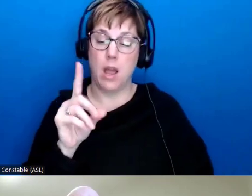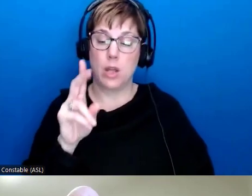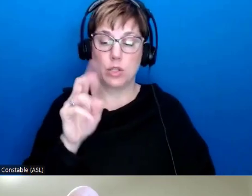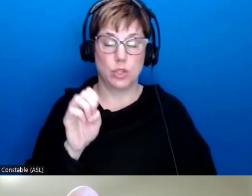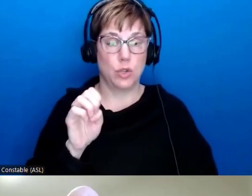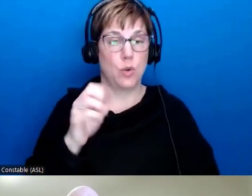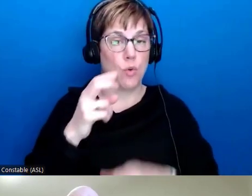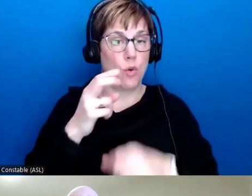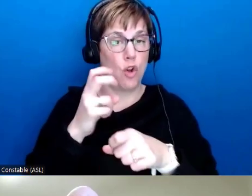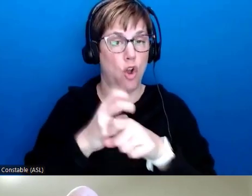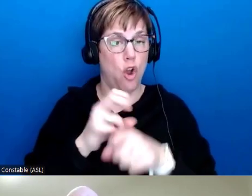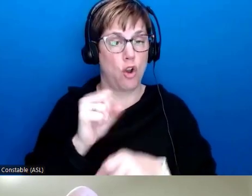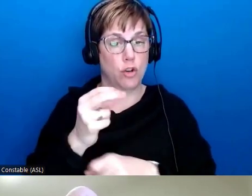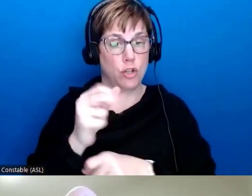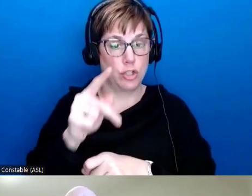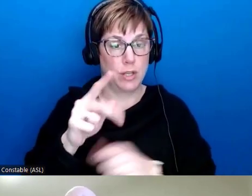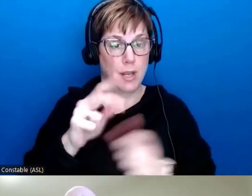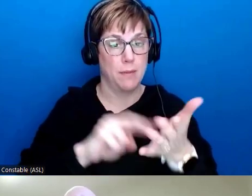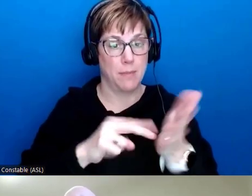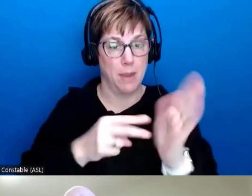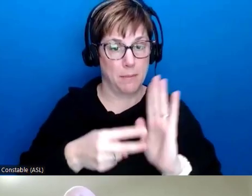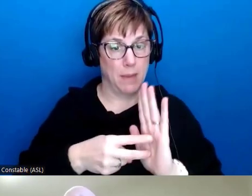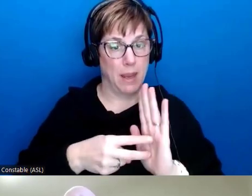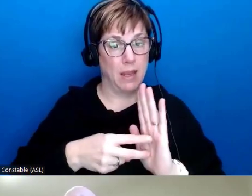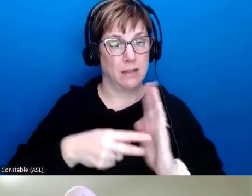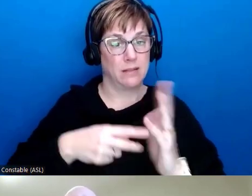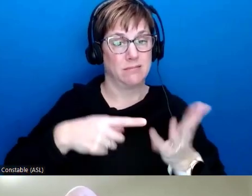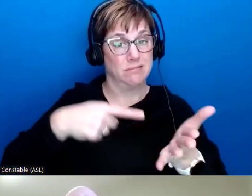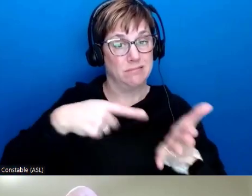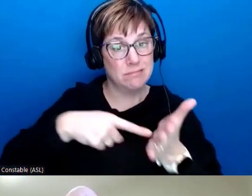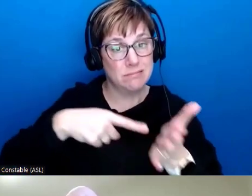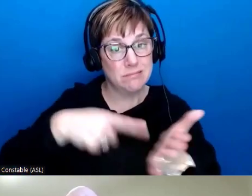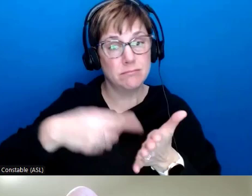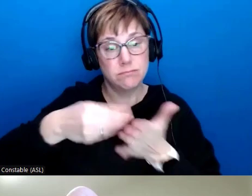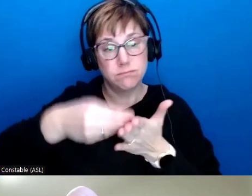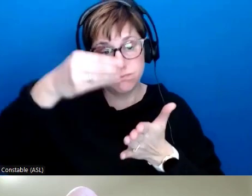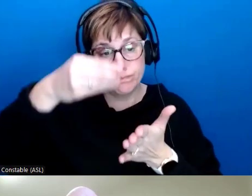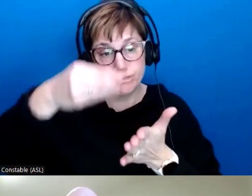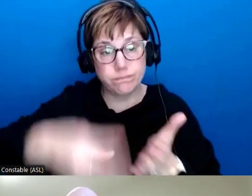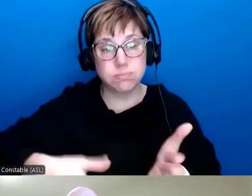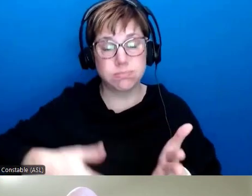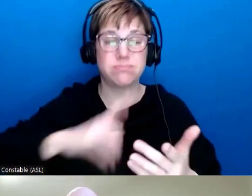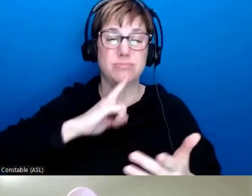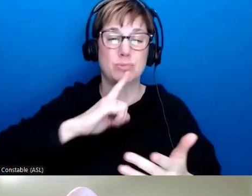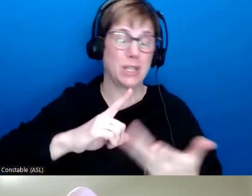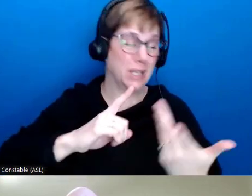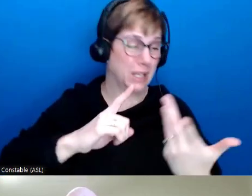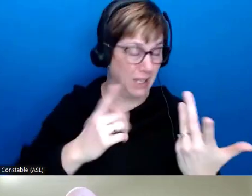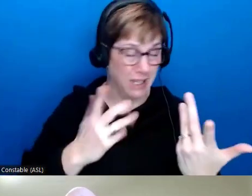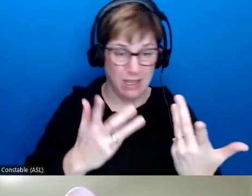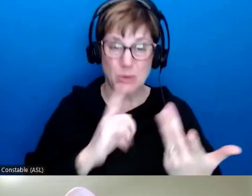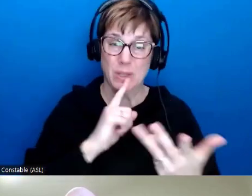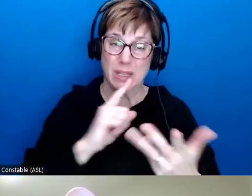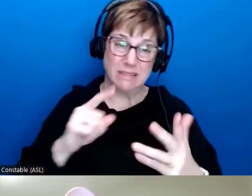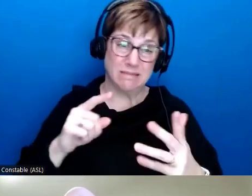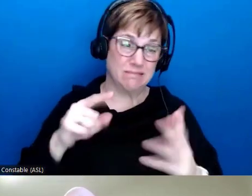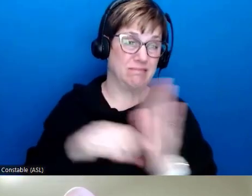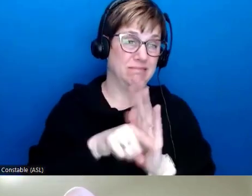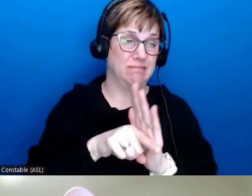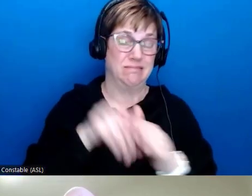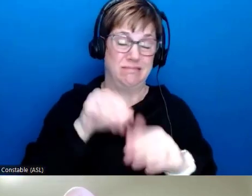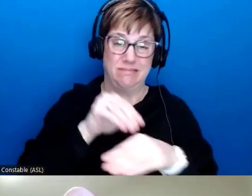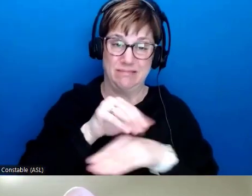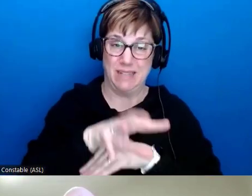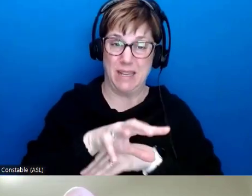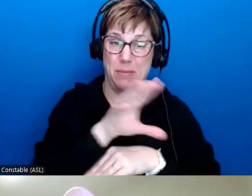requiring significant difficulty or significant expense. Now, this is a relative term because what's an undue